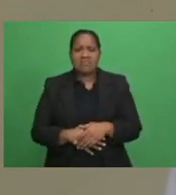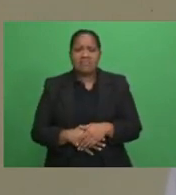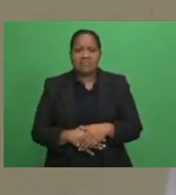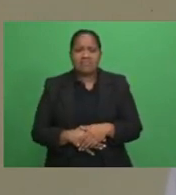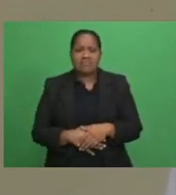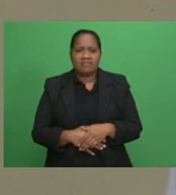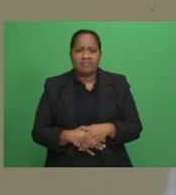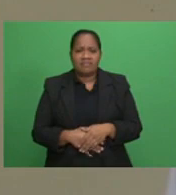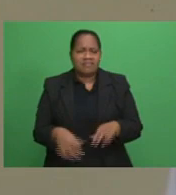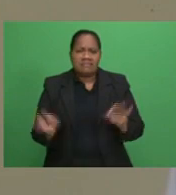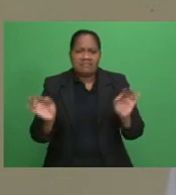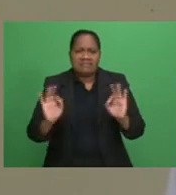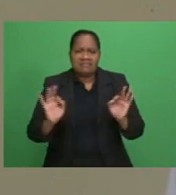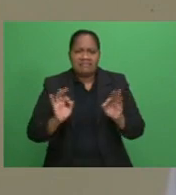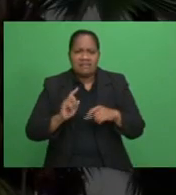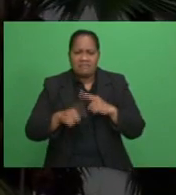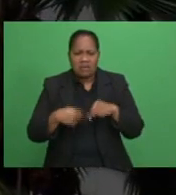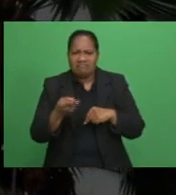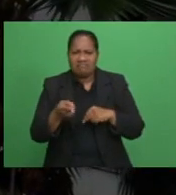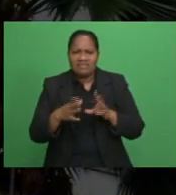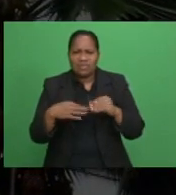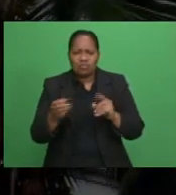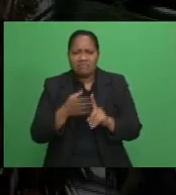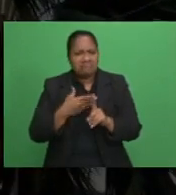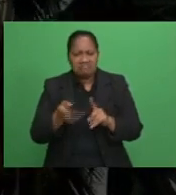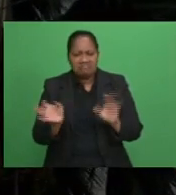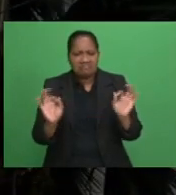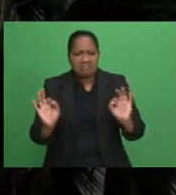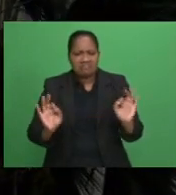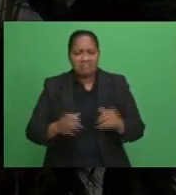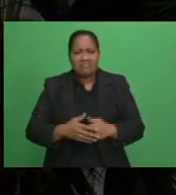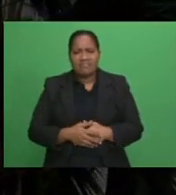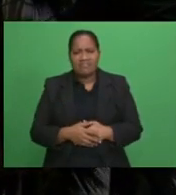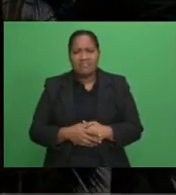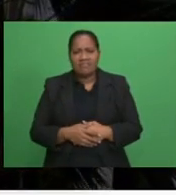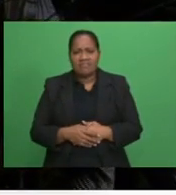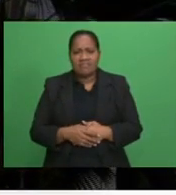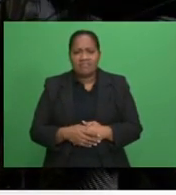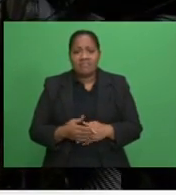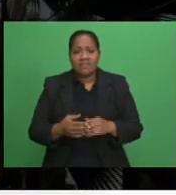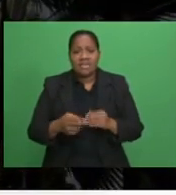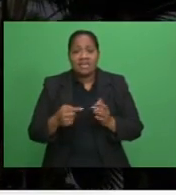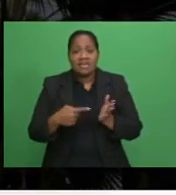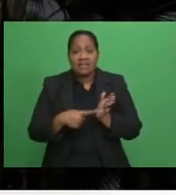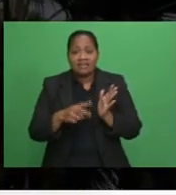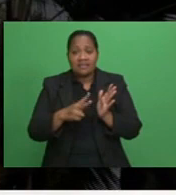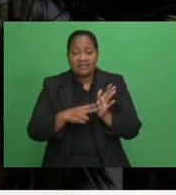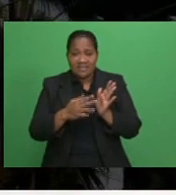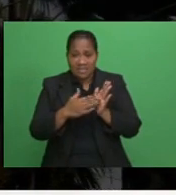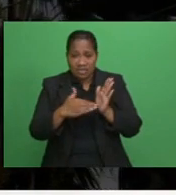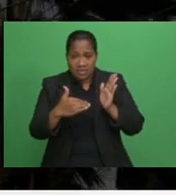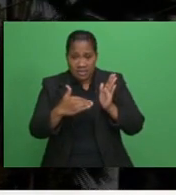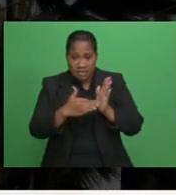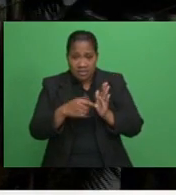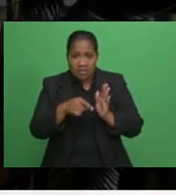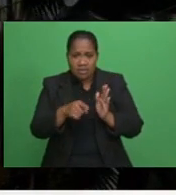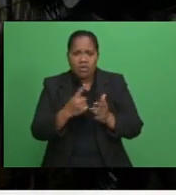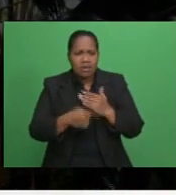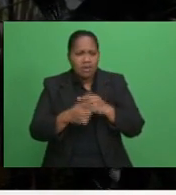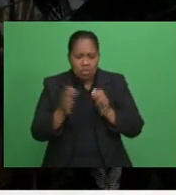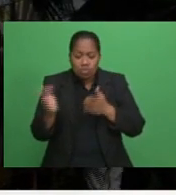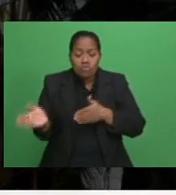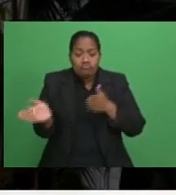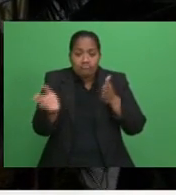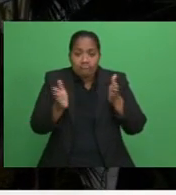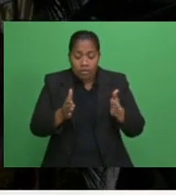a case of that matter. One News reported the alleged abuses were carried out by New Zealand priests and brothers who were moved to the Pacific